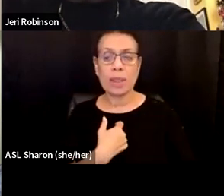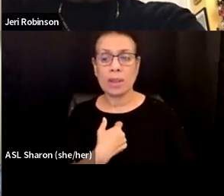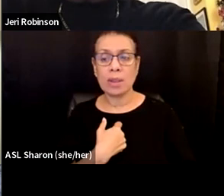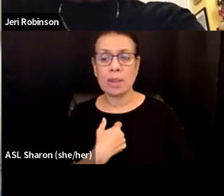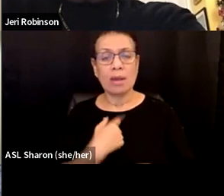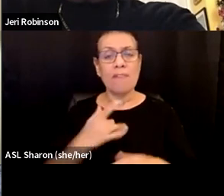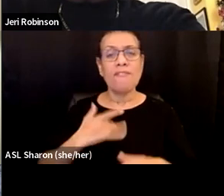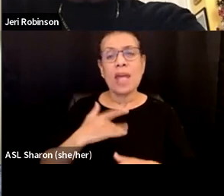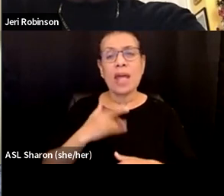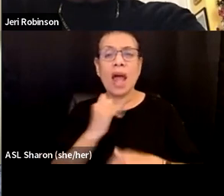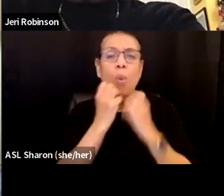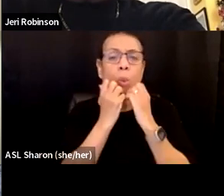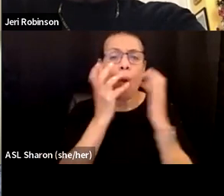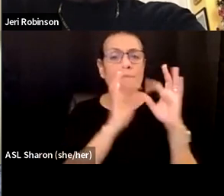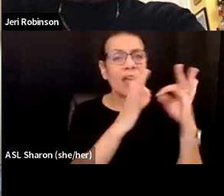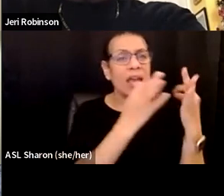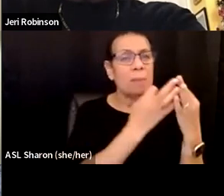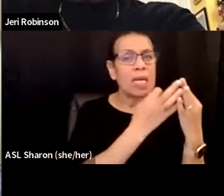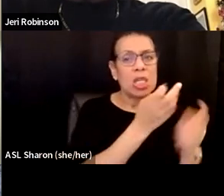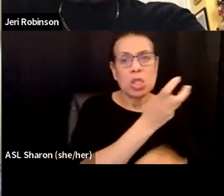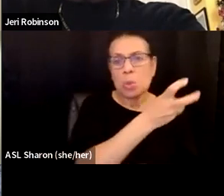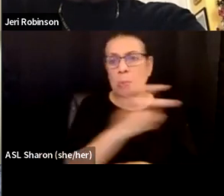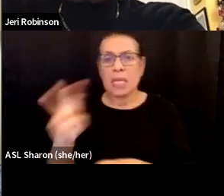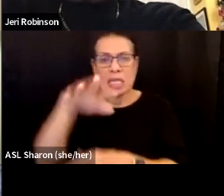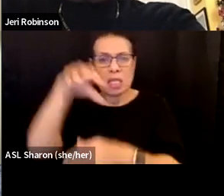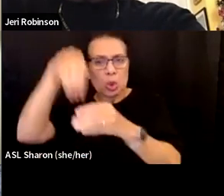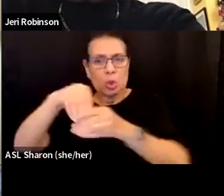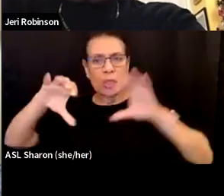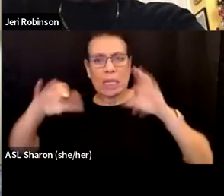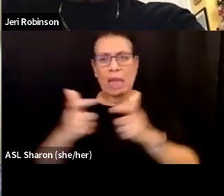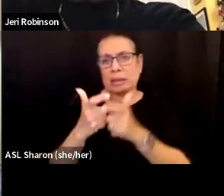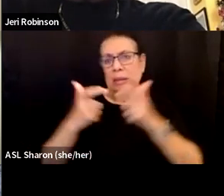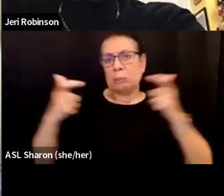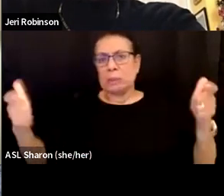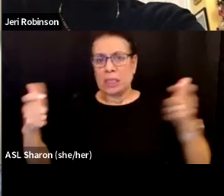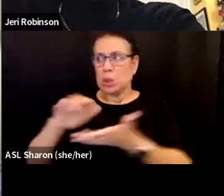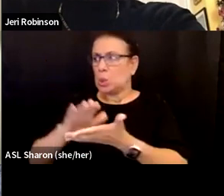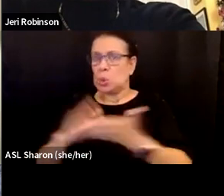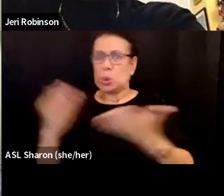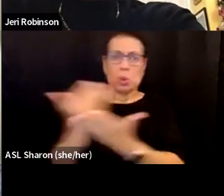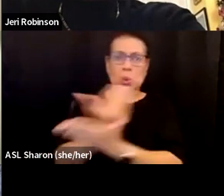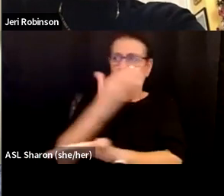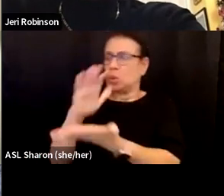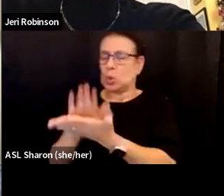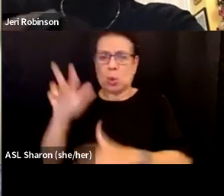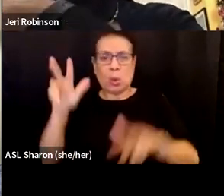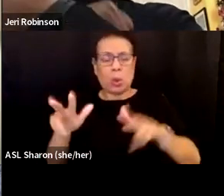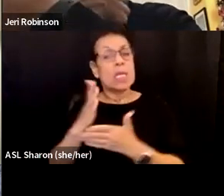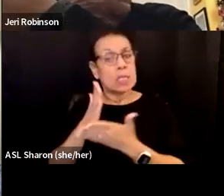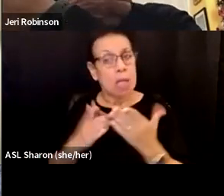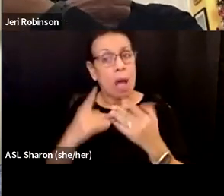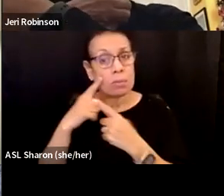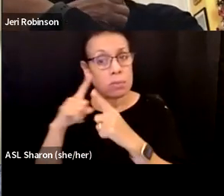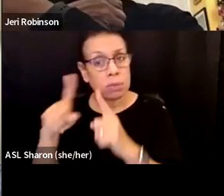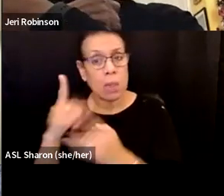atmosphere to large inclusion classes at a large new school some do very well but others